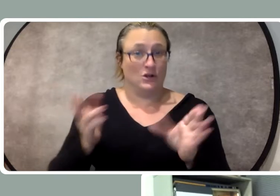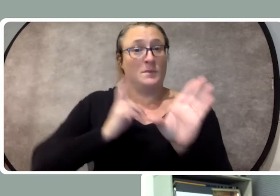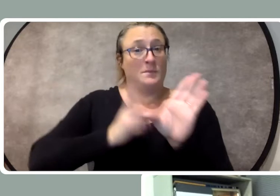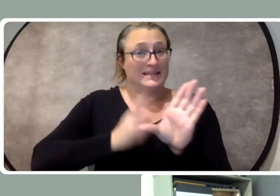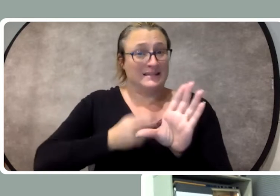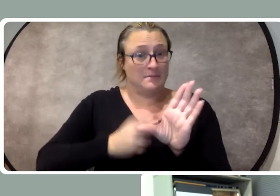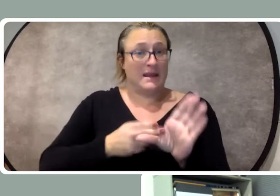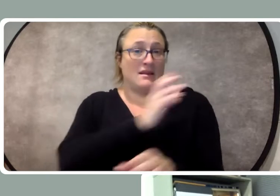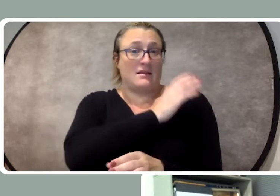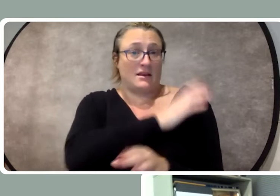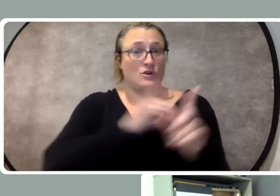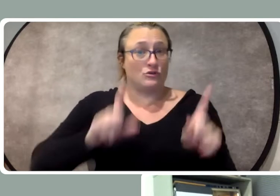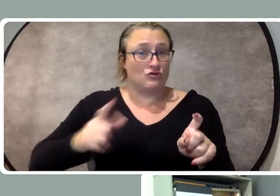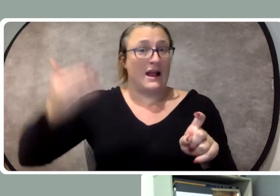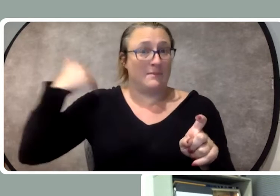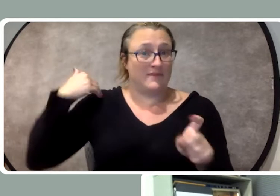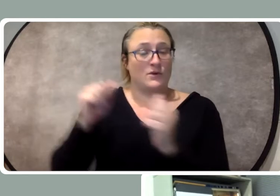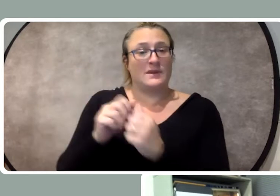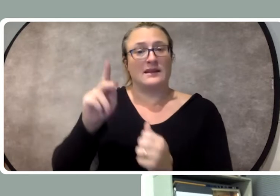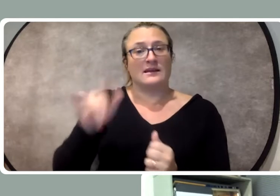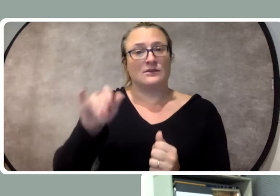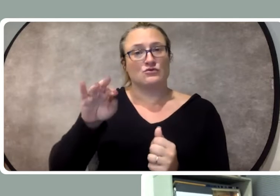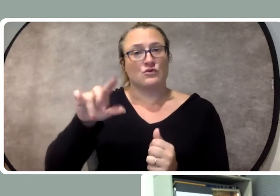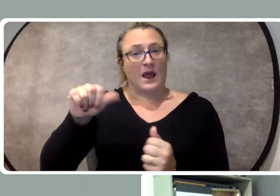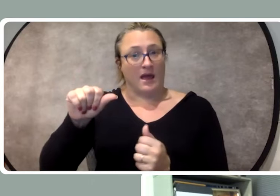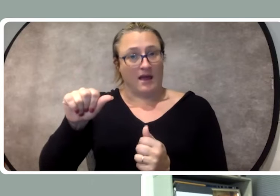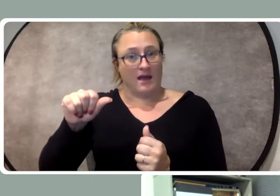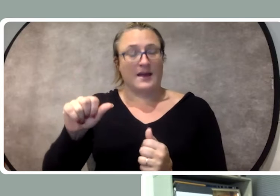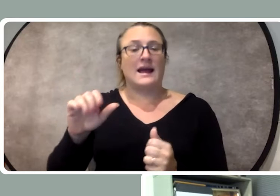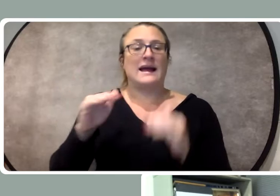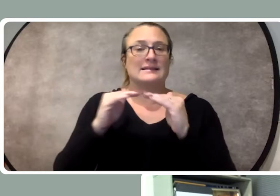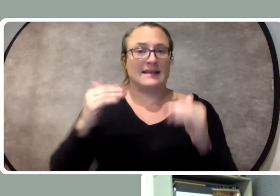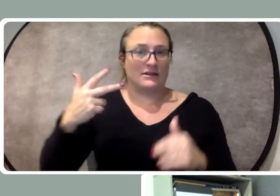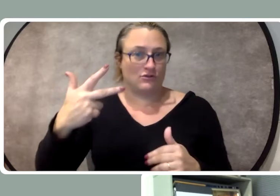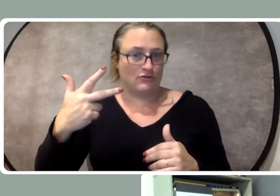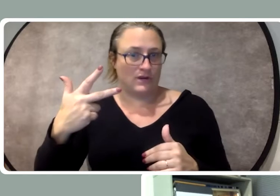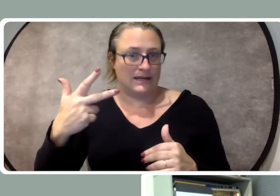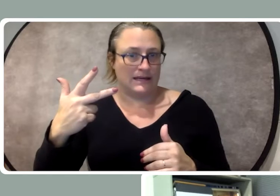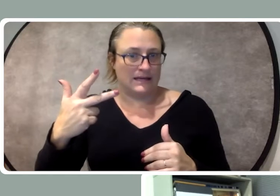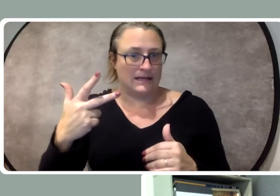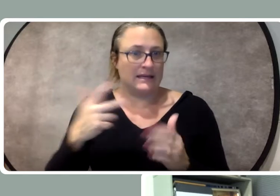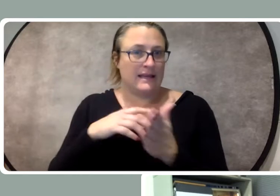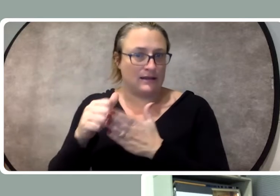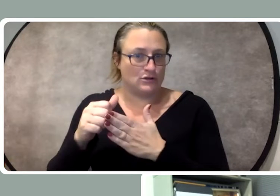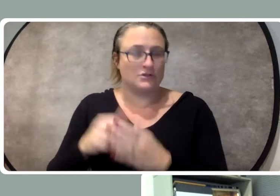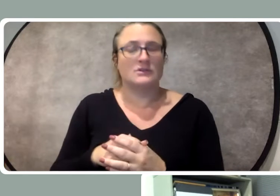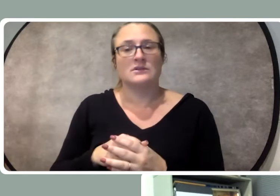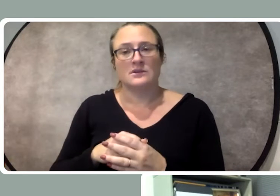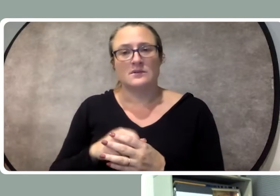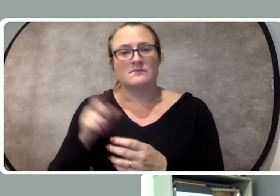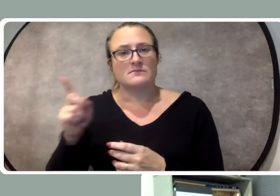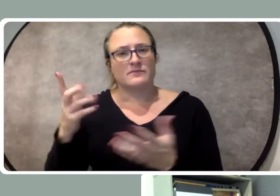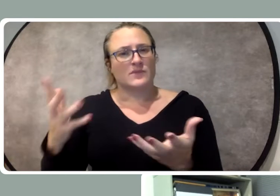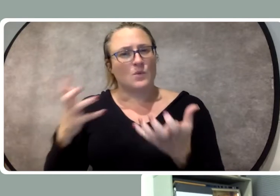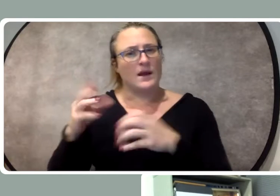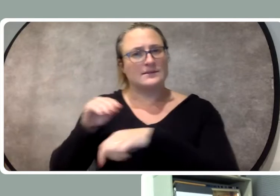trial with Keytruda and had stage 3 disease, and is looking for